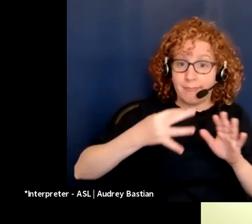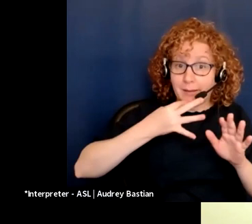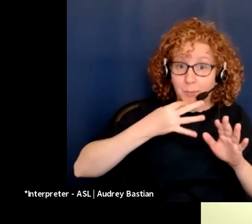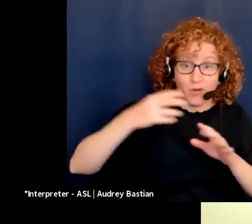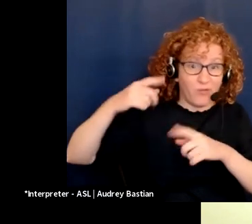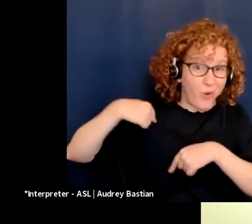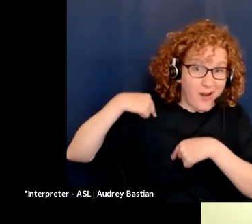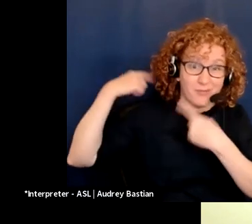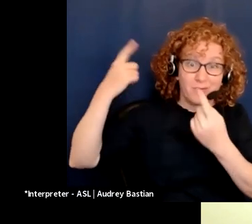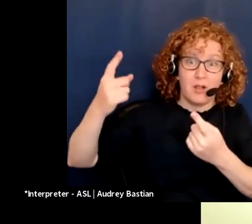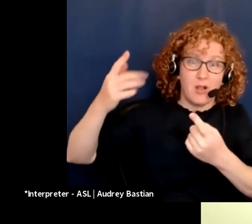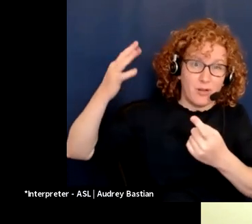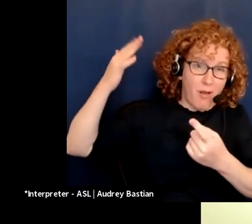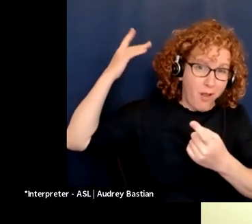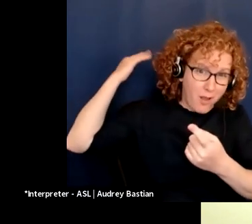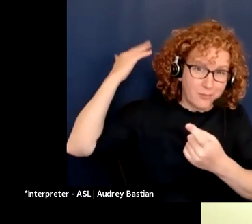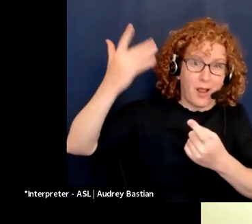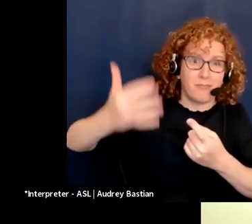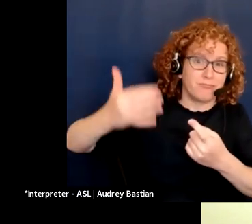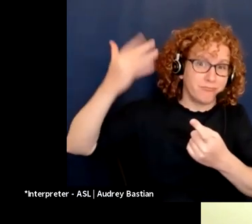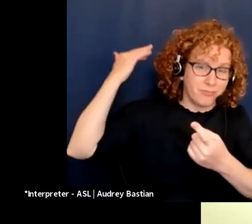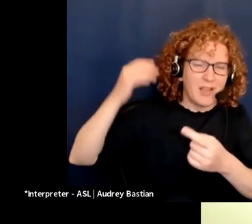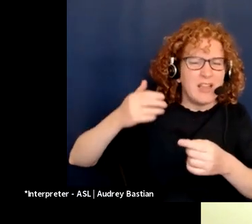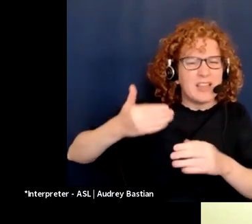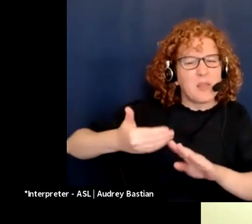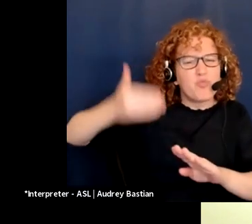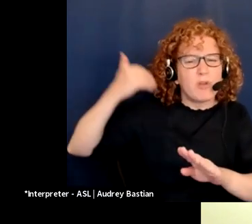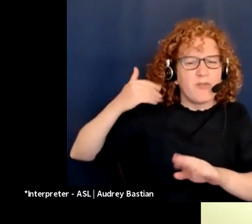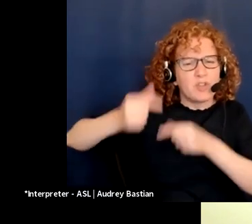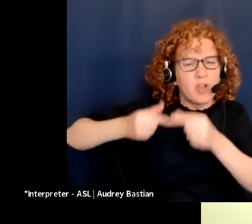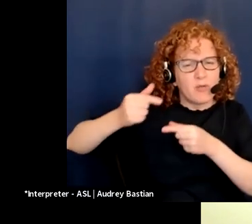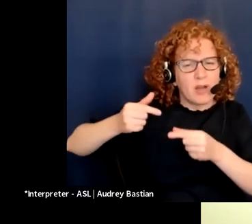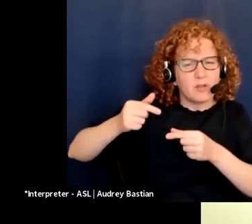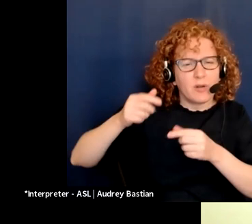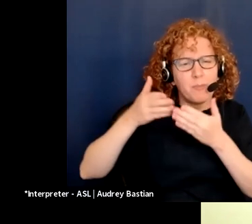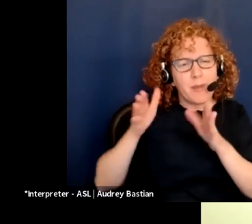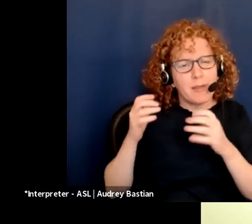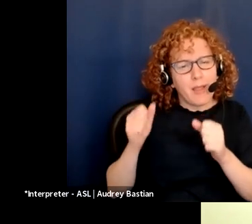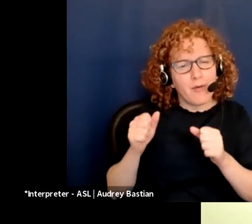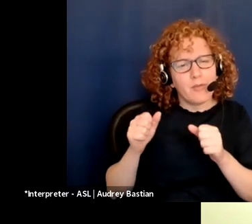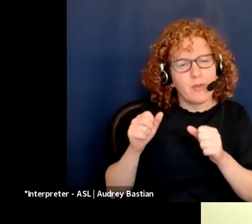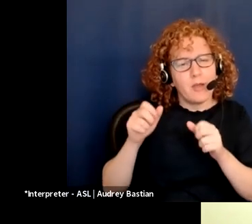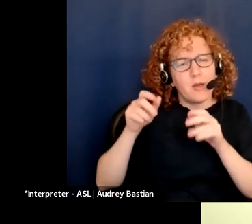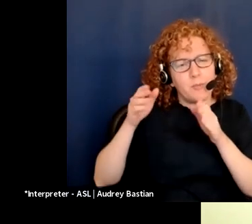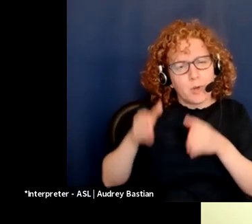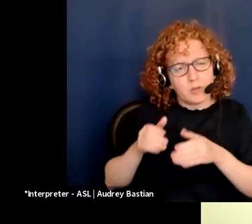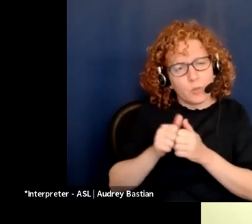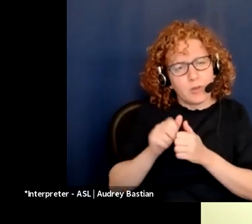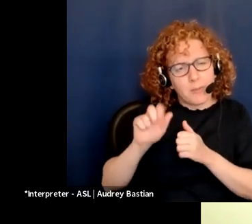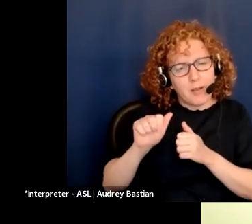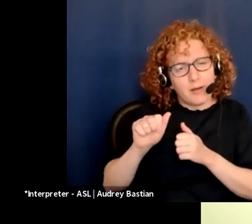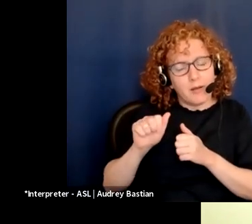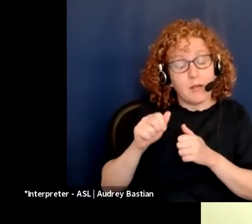that previous generation of public health person with a disability who has seen,